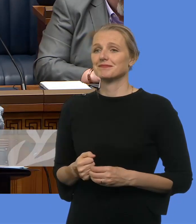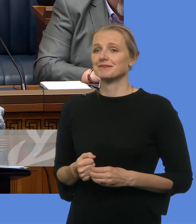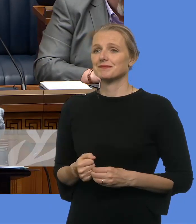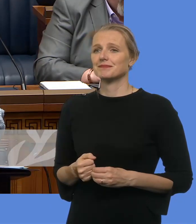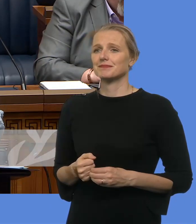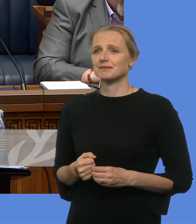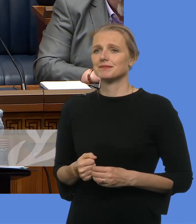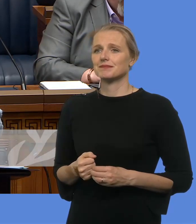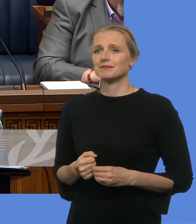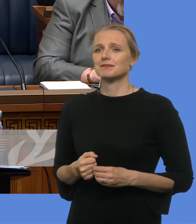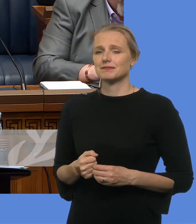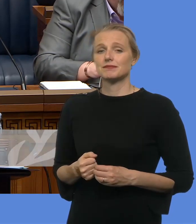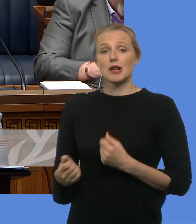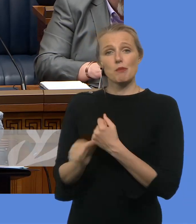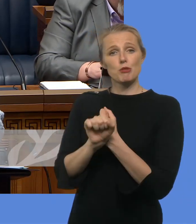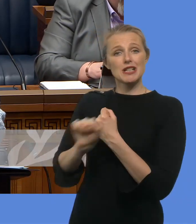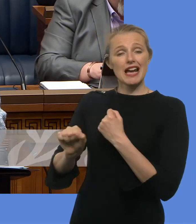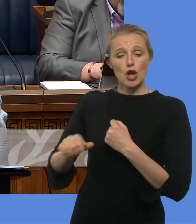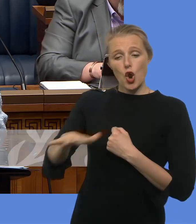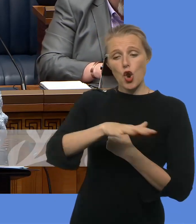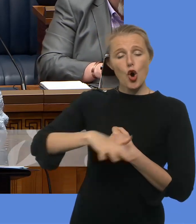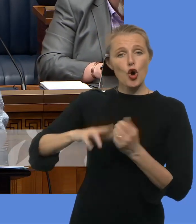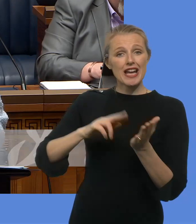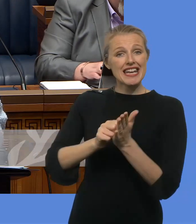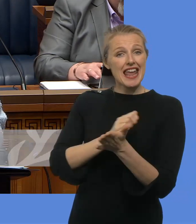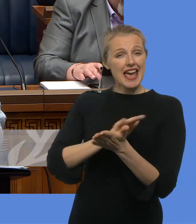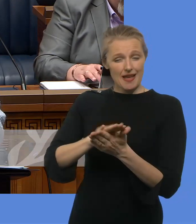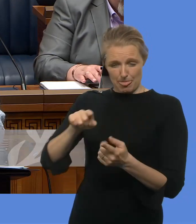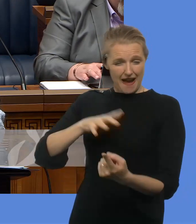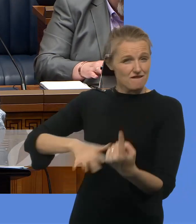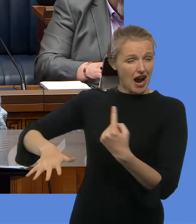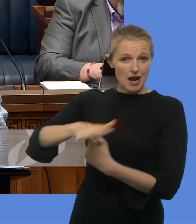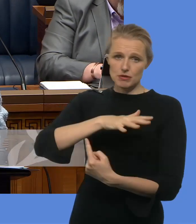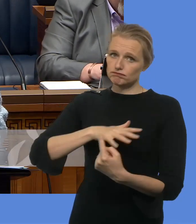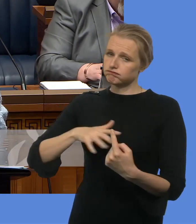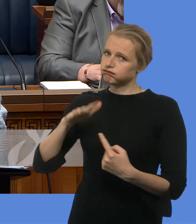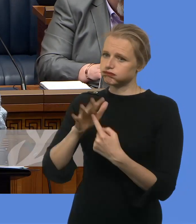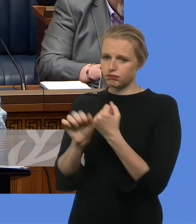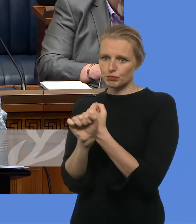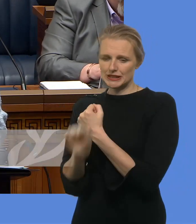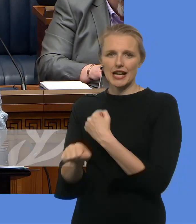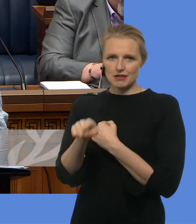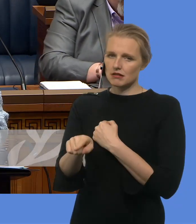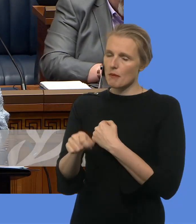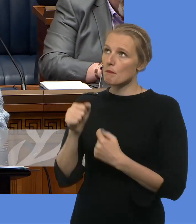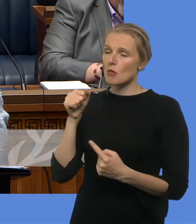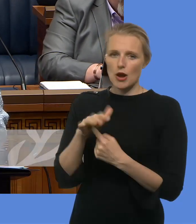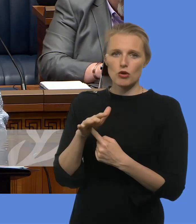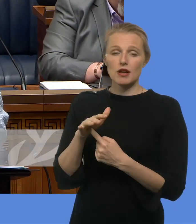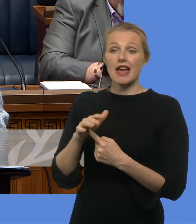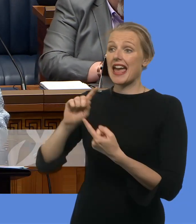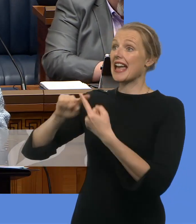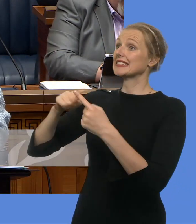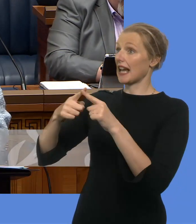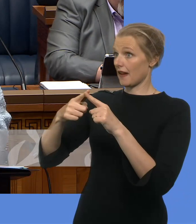The protection of Lough Neagh and the surrounding environment is a key priority for the Executive. The Executive agreed to